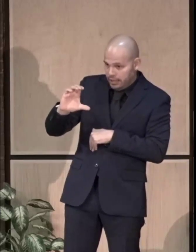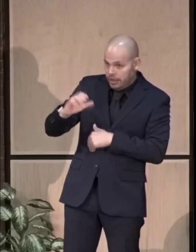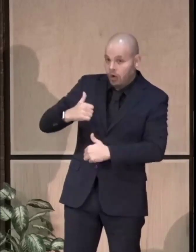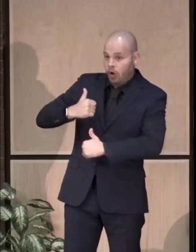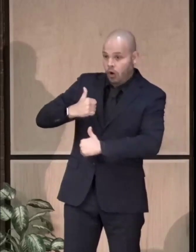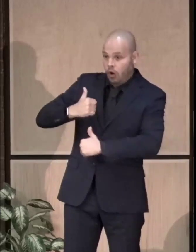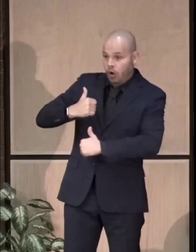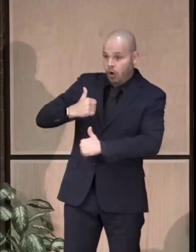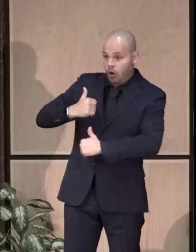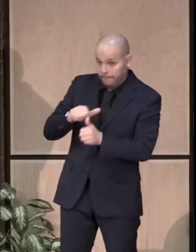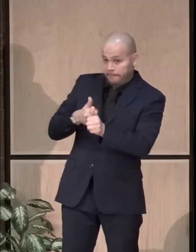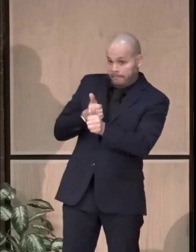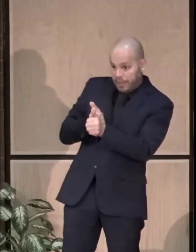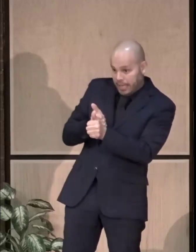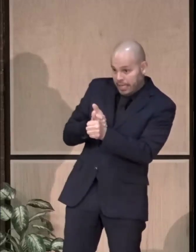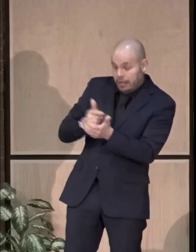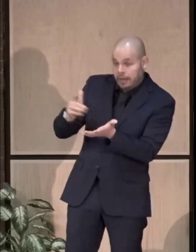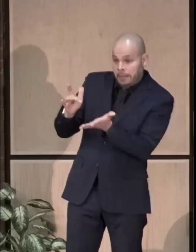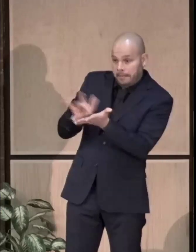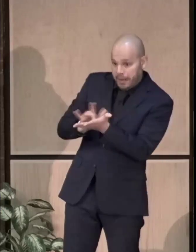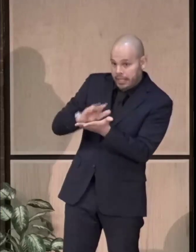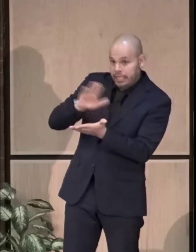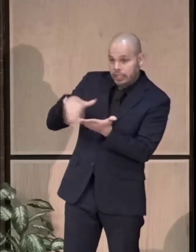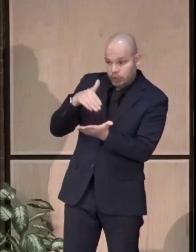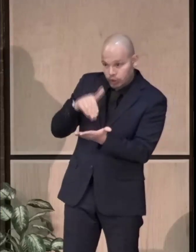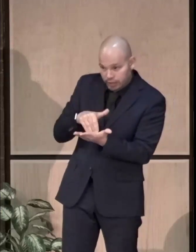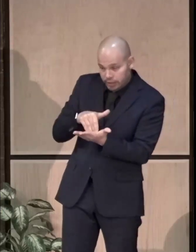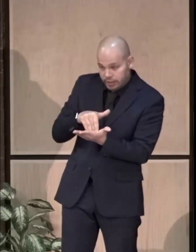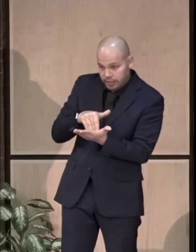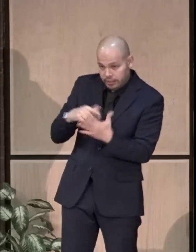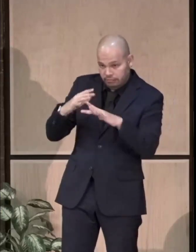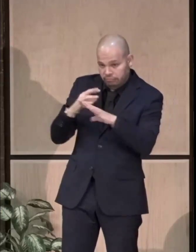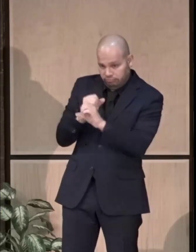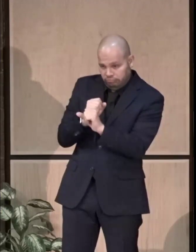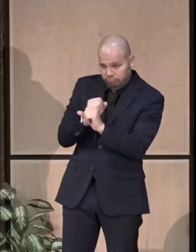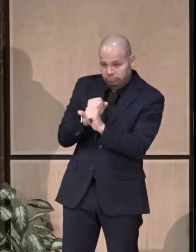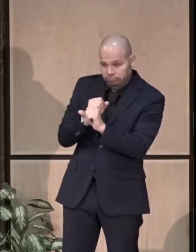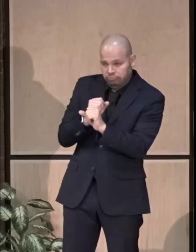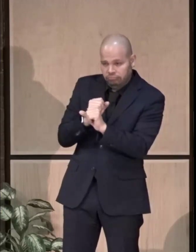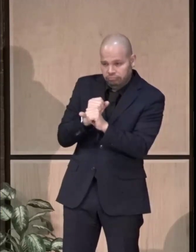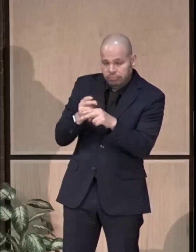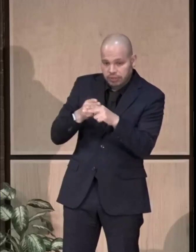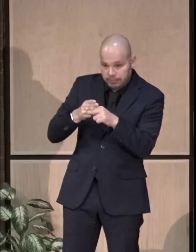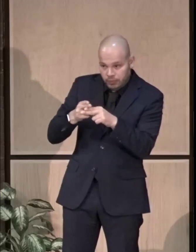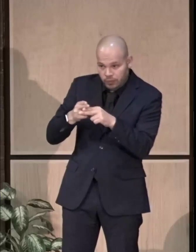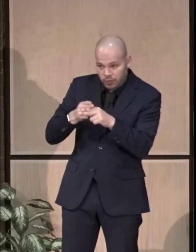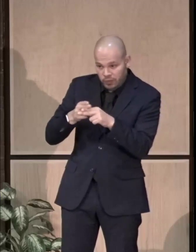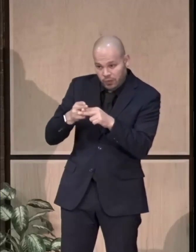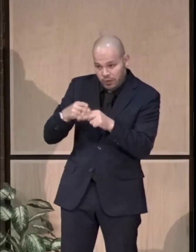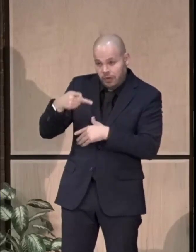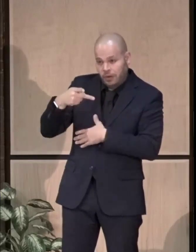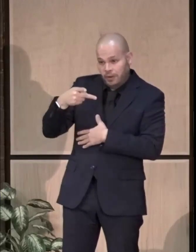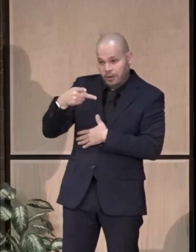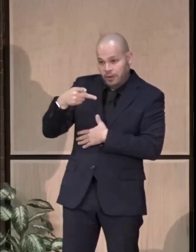sir. Will case manage your active temporary profile. You are ordered to comply with any